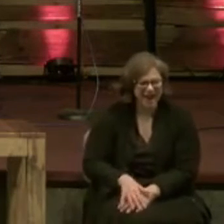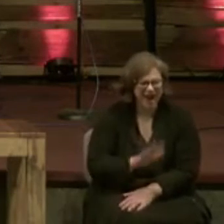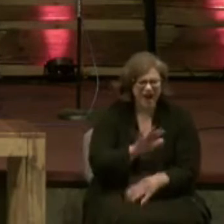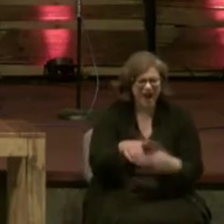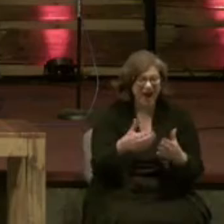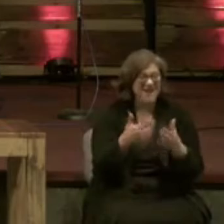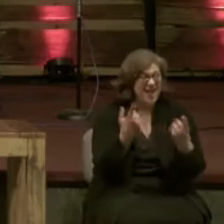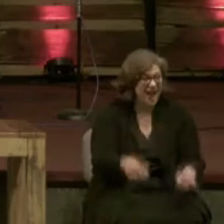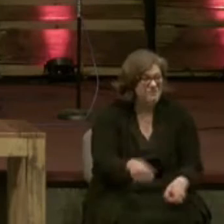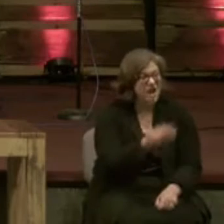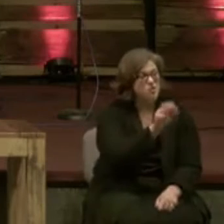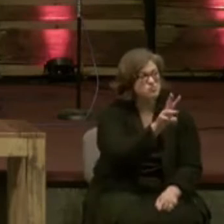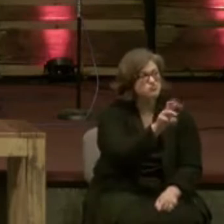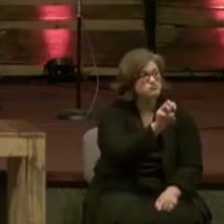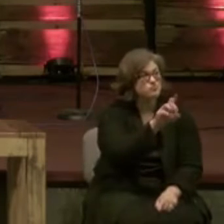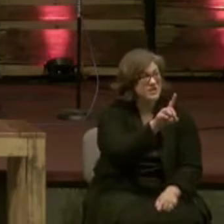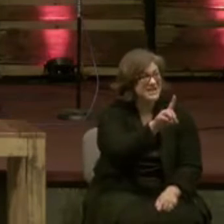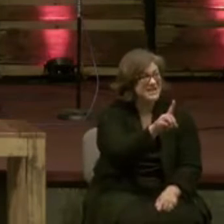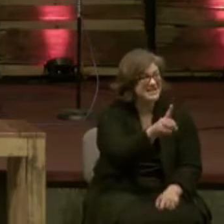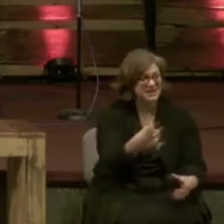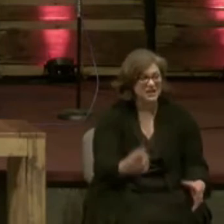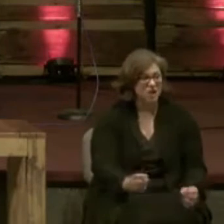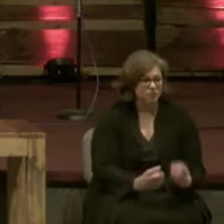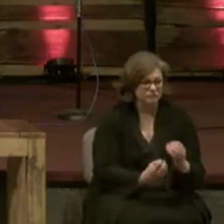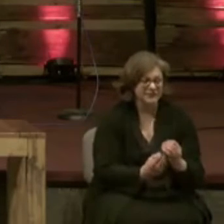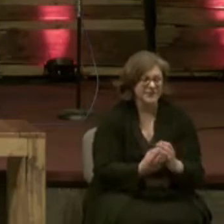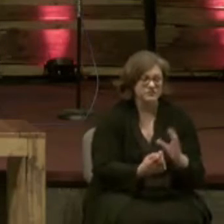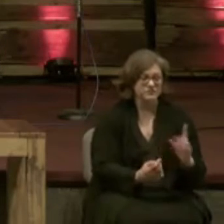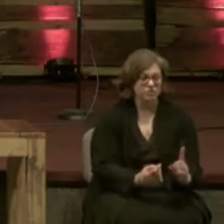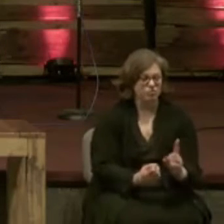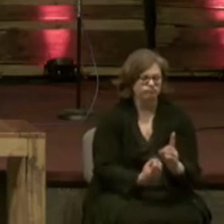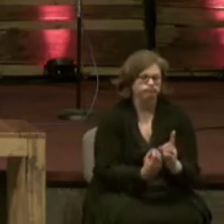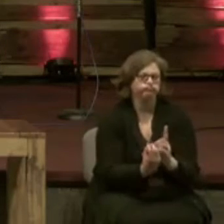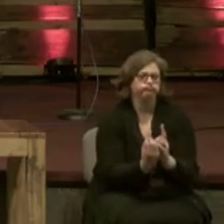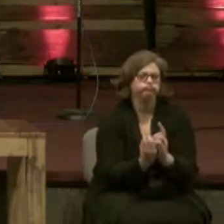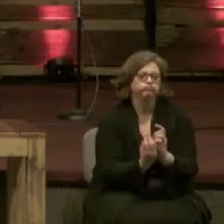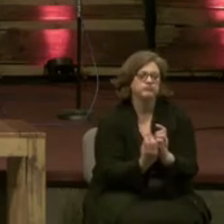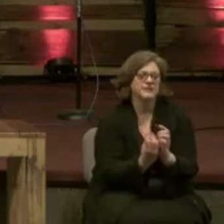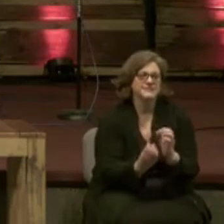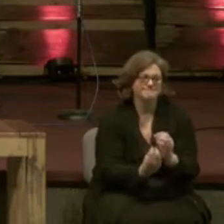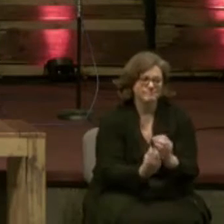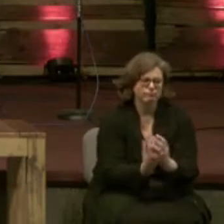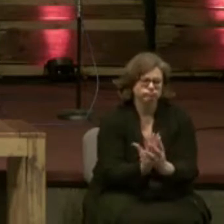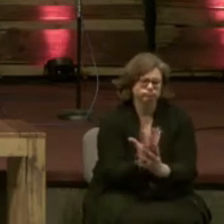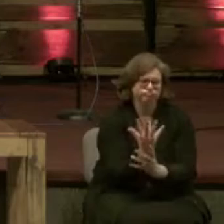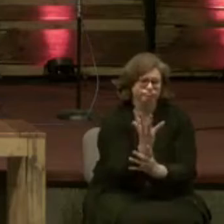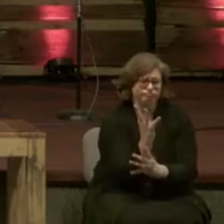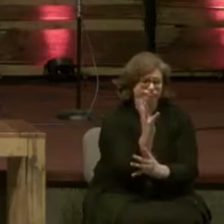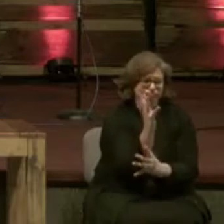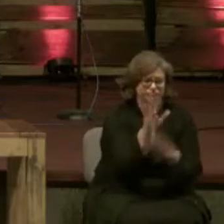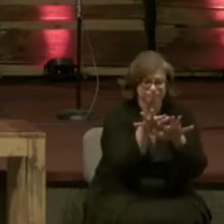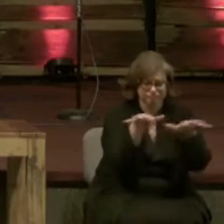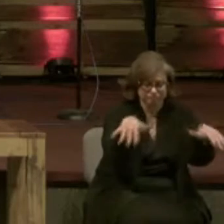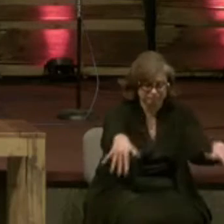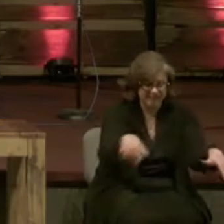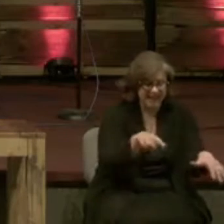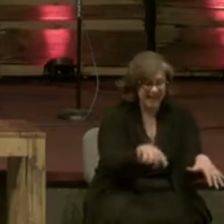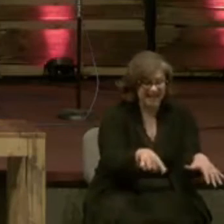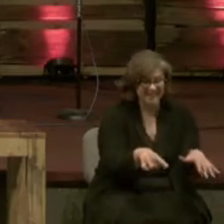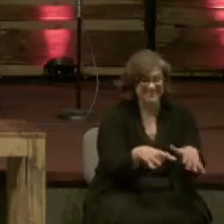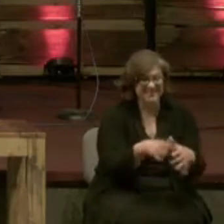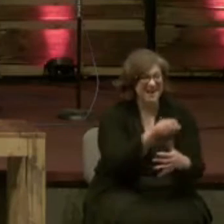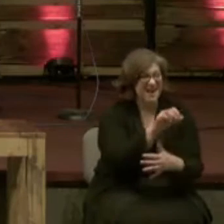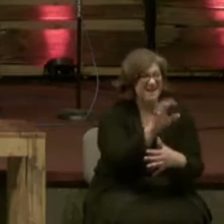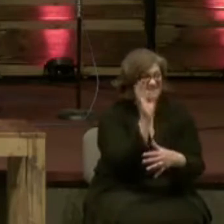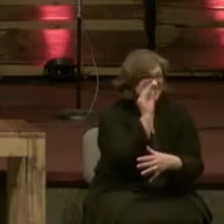weeds that took the nutrients away from them. So they can never truly mature or become all that they were supposed to be. Yet some